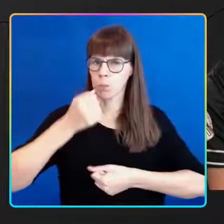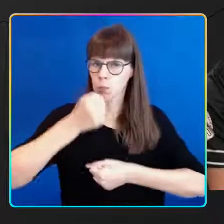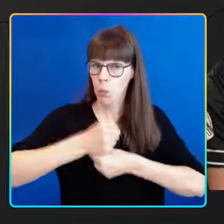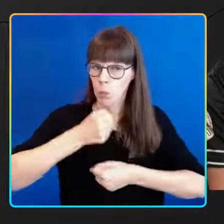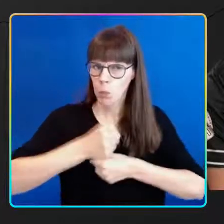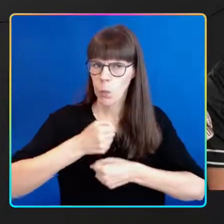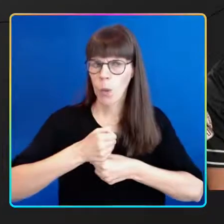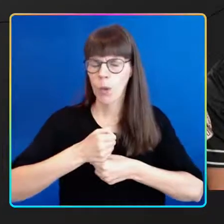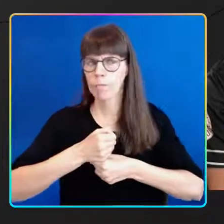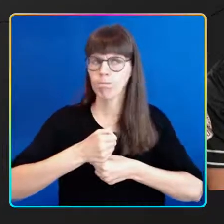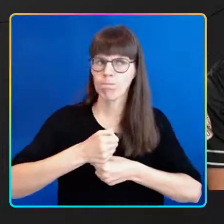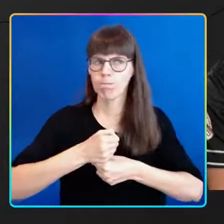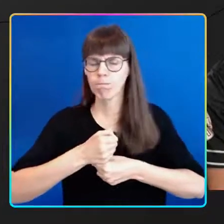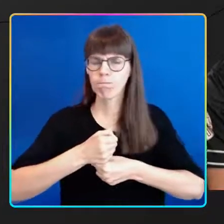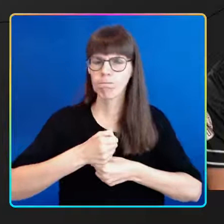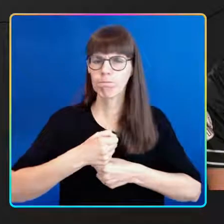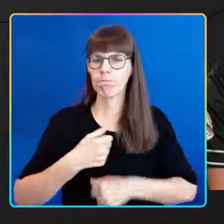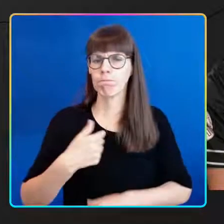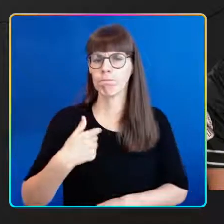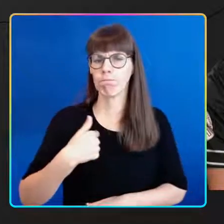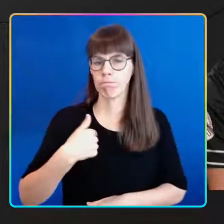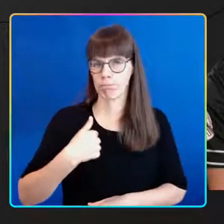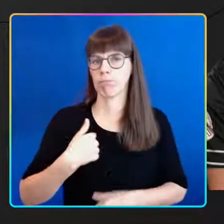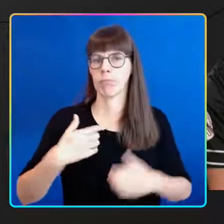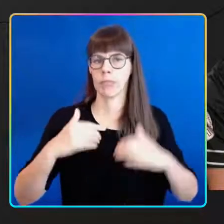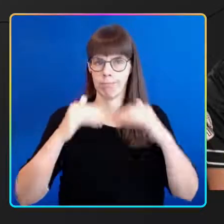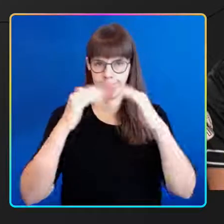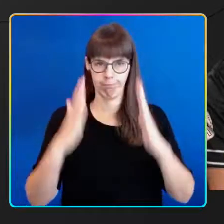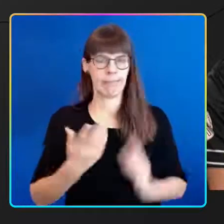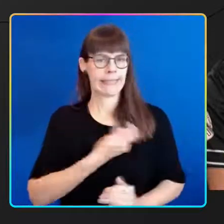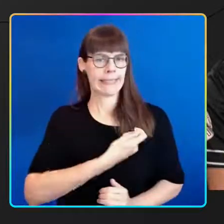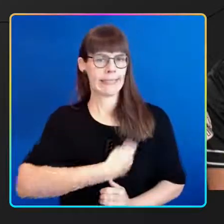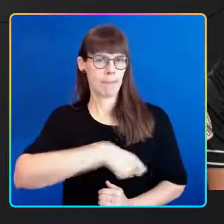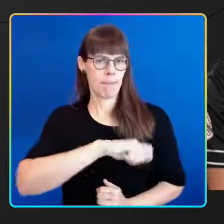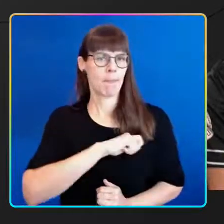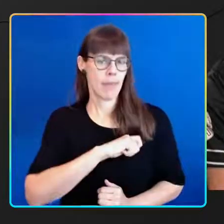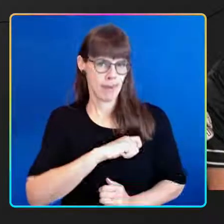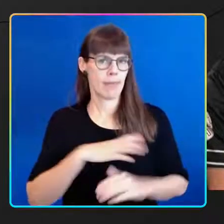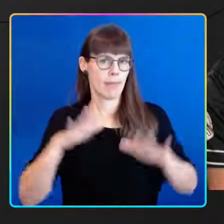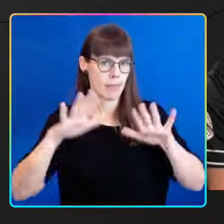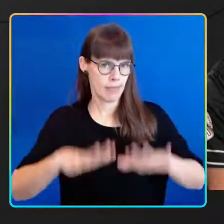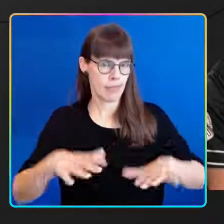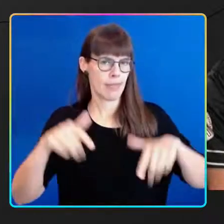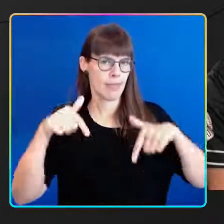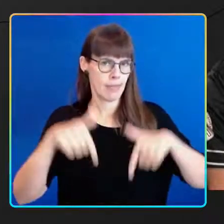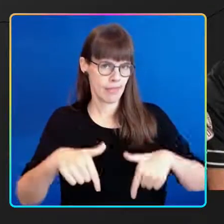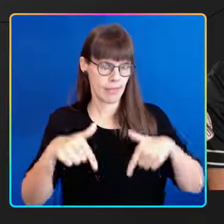I am based in Spain currently. So I'm living here with my